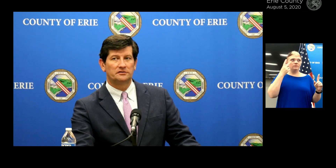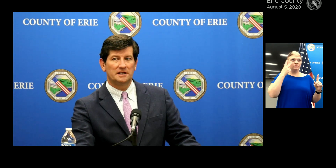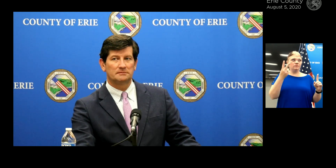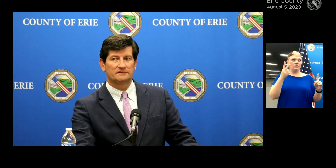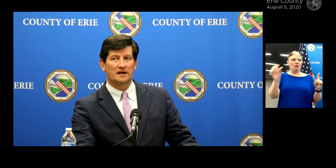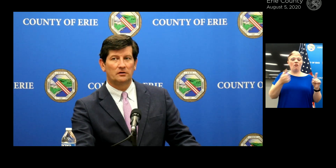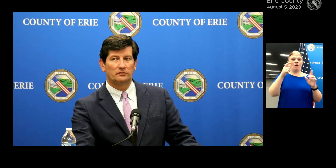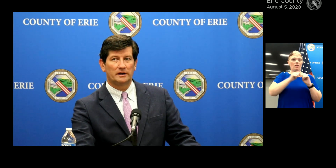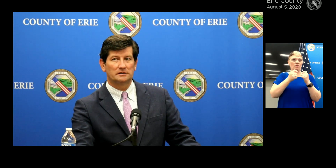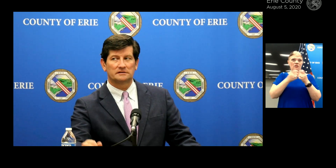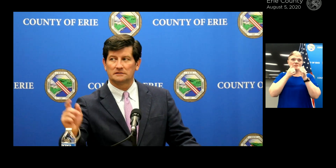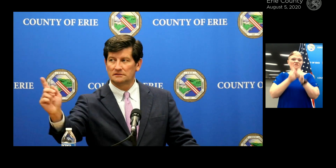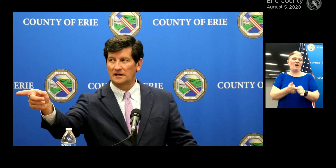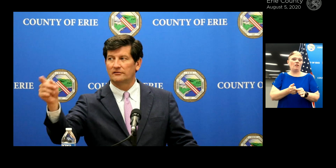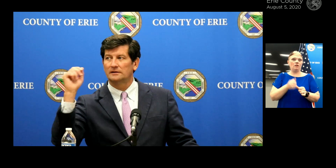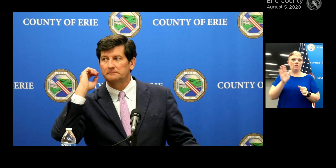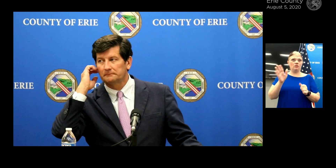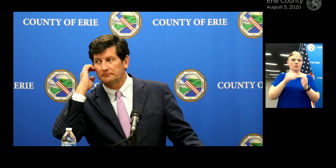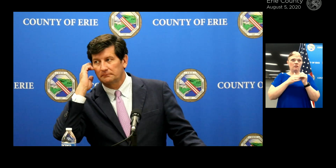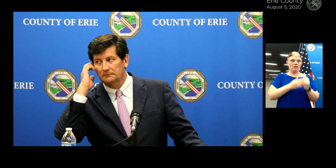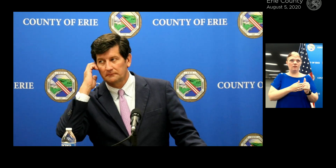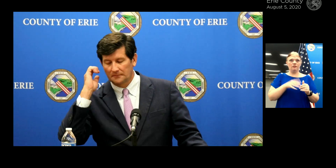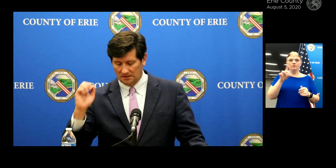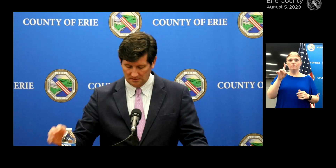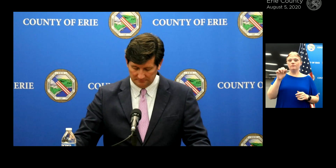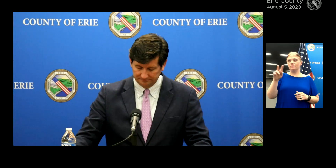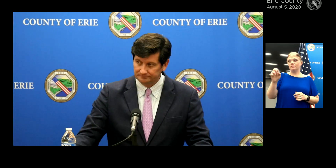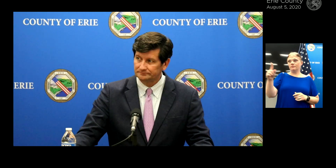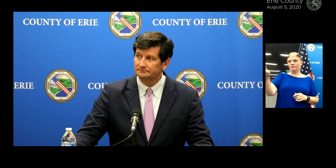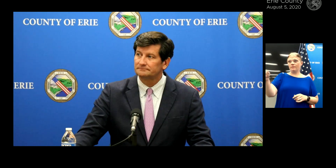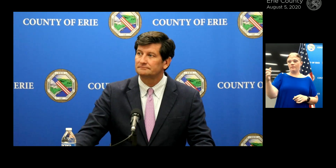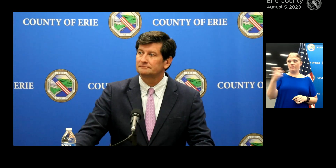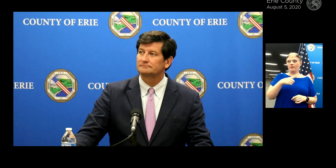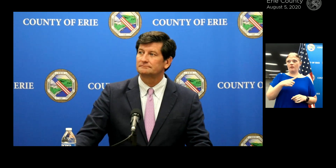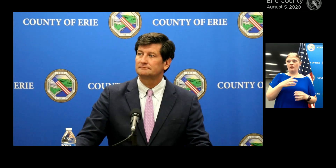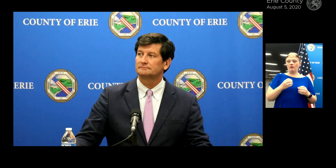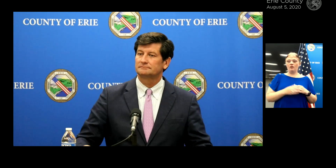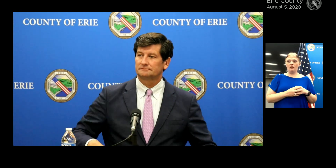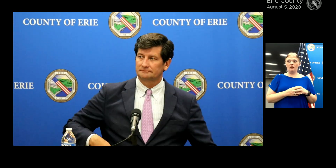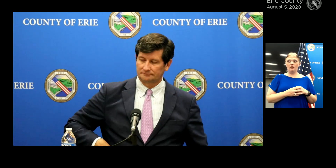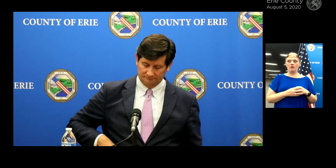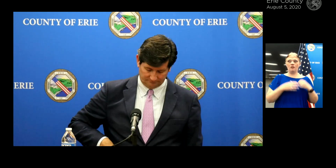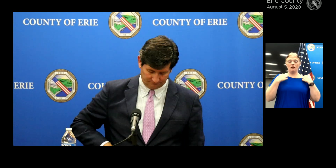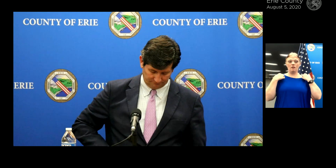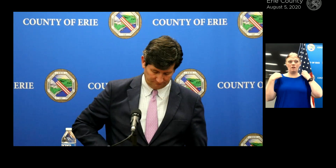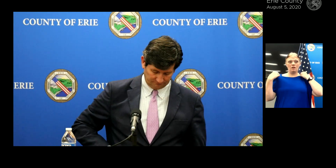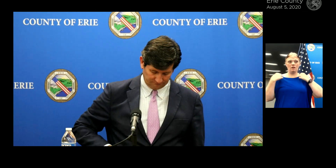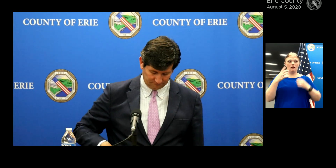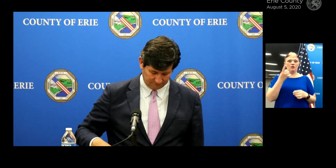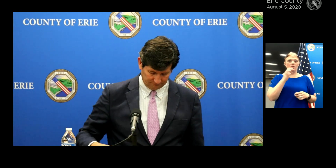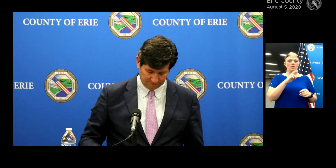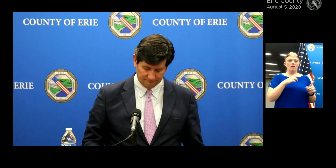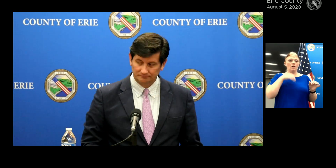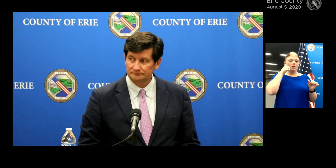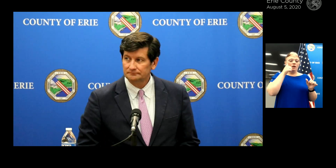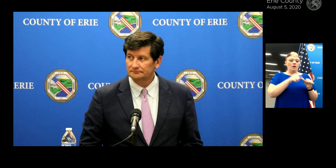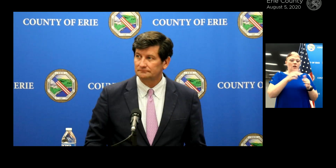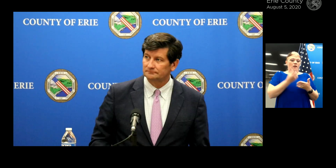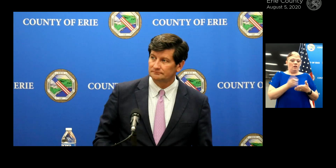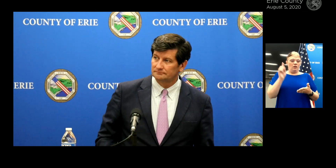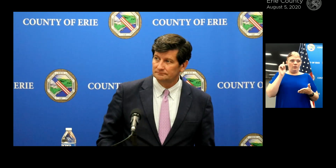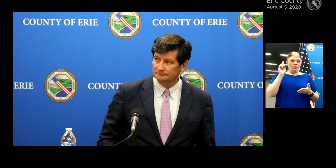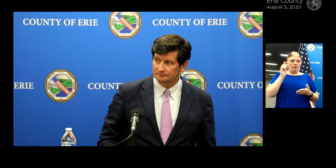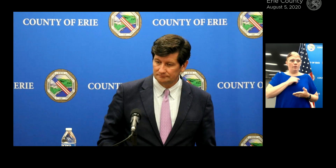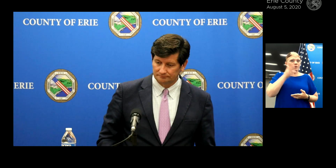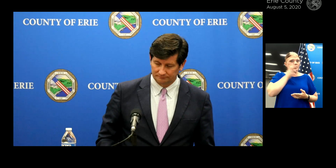other teams follow the Raiders. David. Yeah, just one more on the schools. Dr. Burstein, I remember last week I listened to